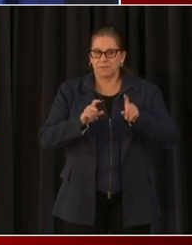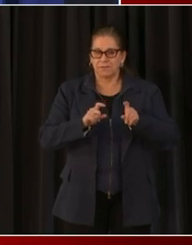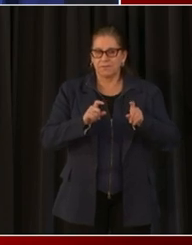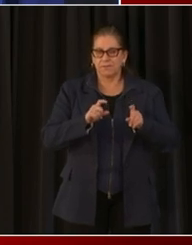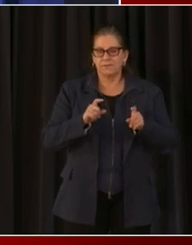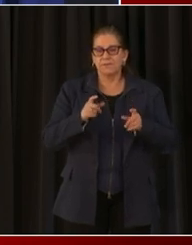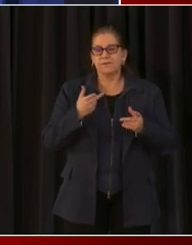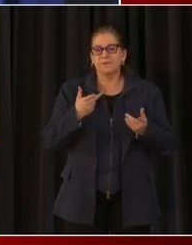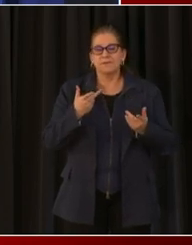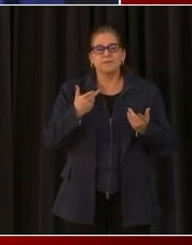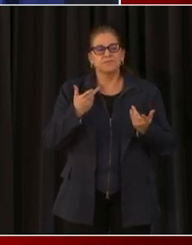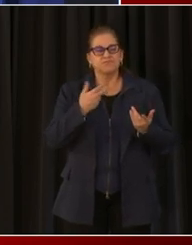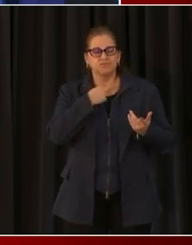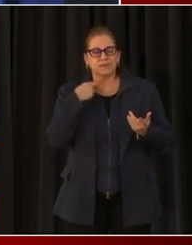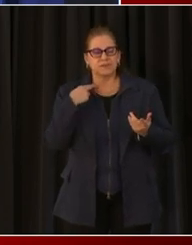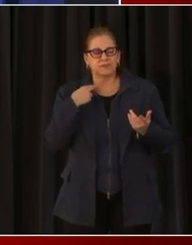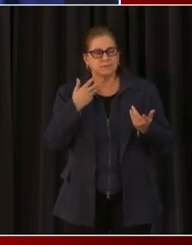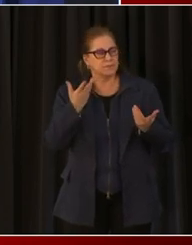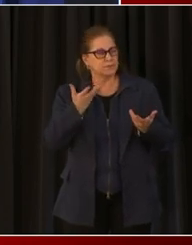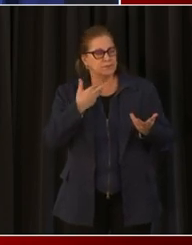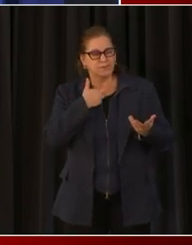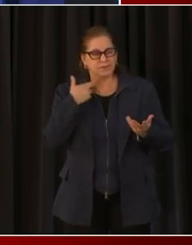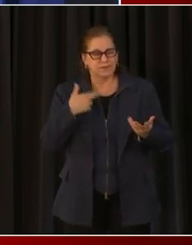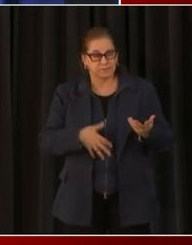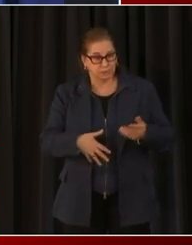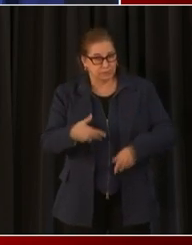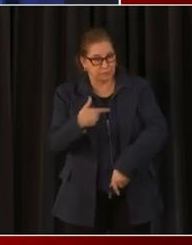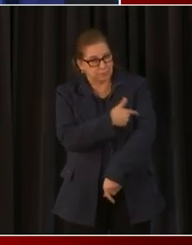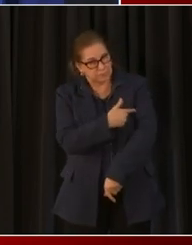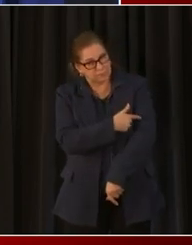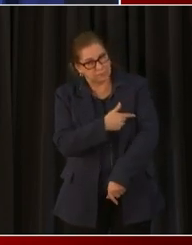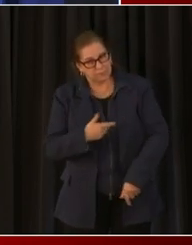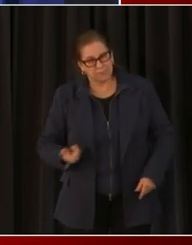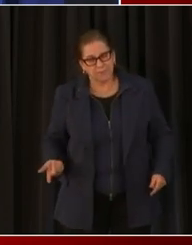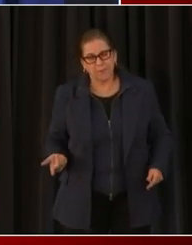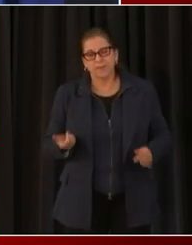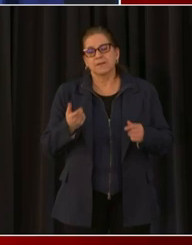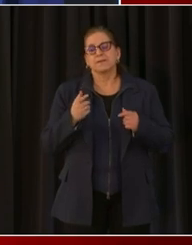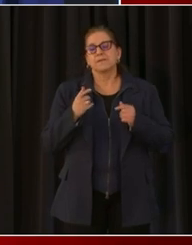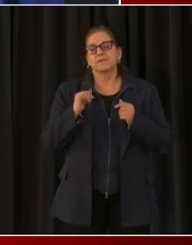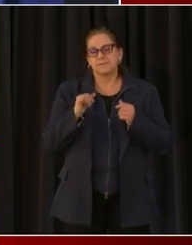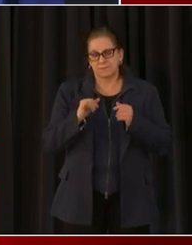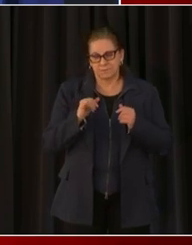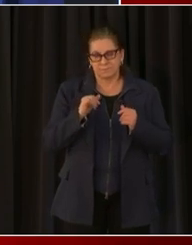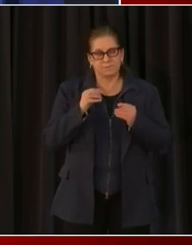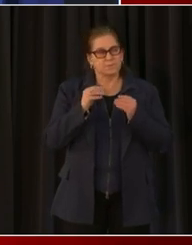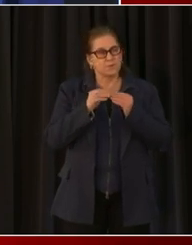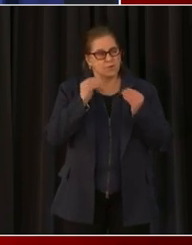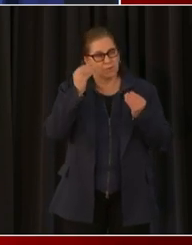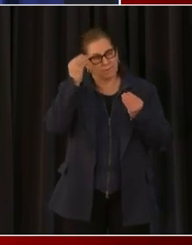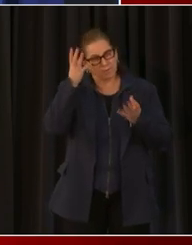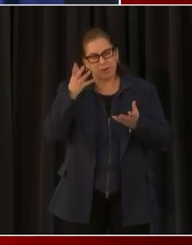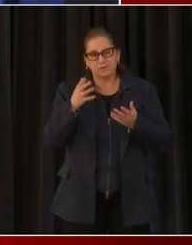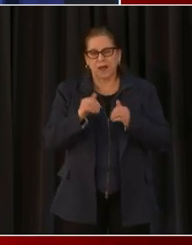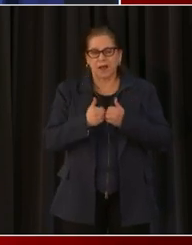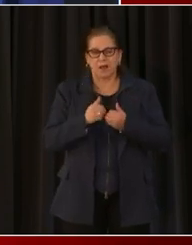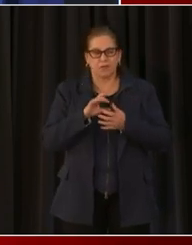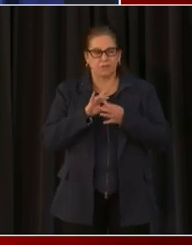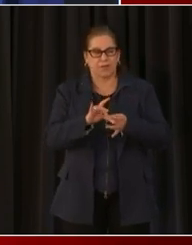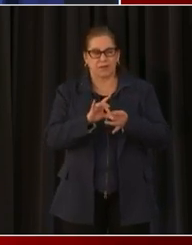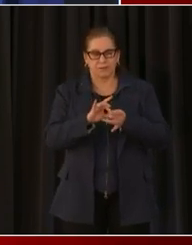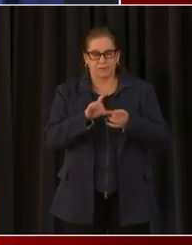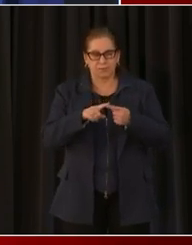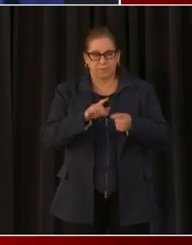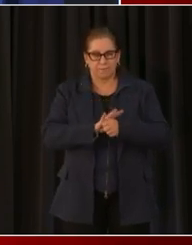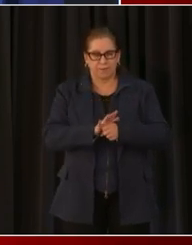Risk Assessment Monitoring System, or PRAMS, in the district that has added additional questions related to COVID-19 and vaccination. So there's